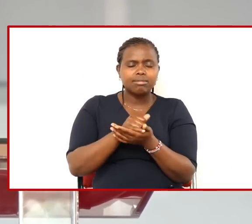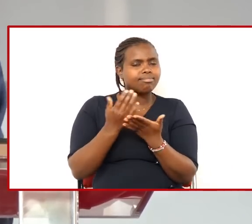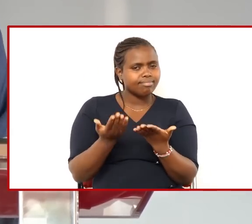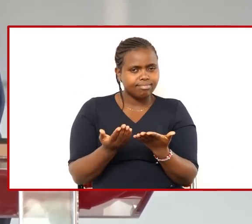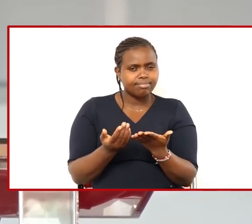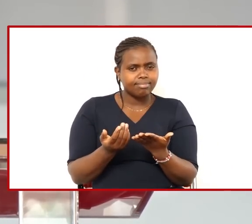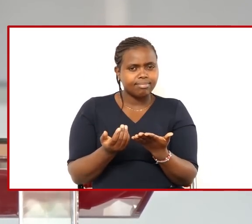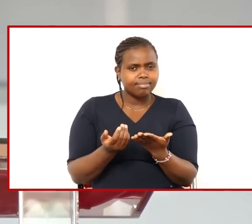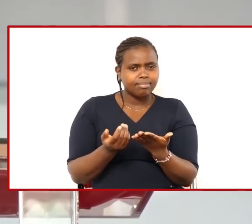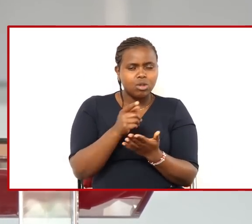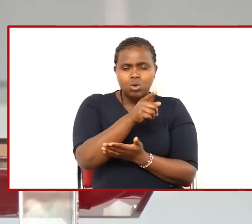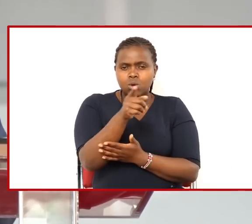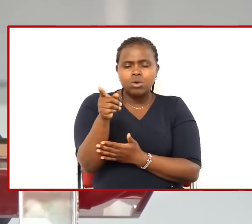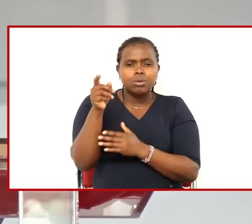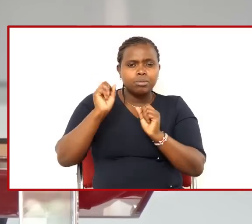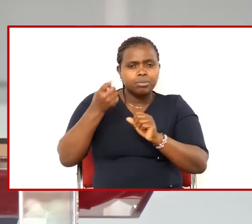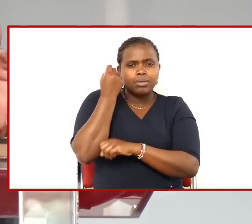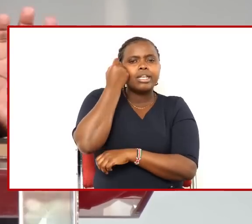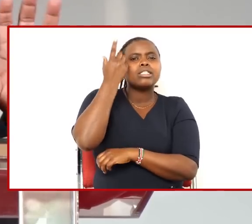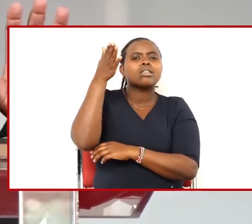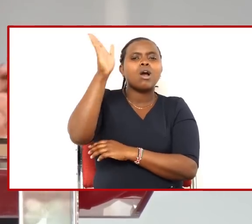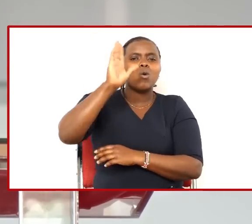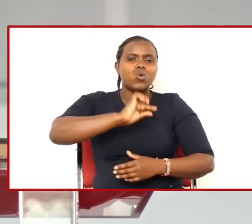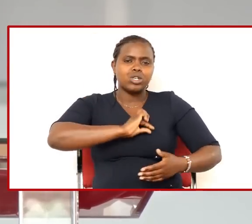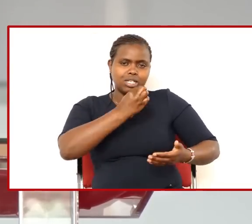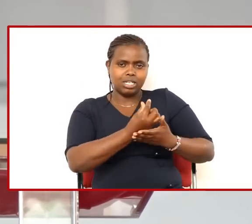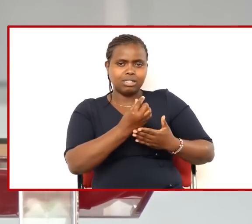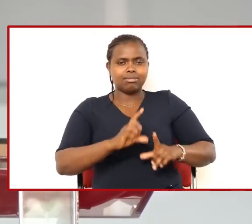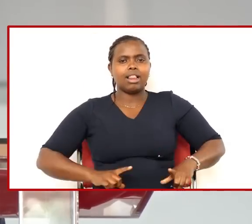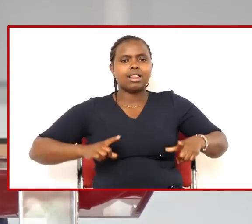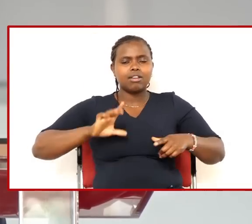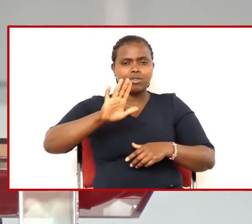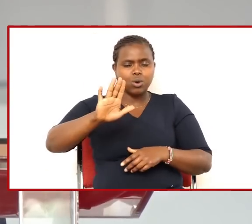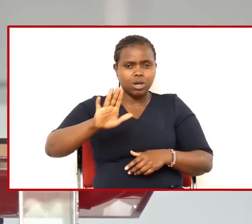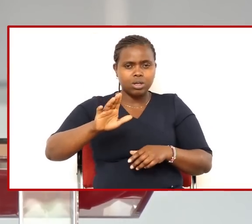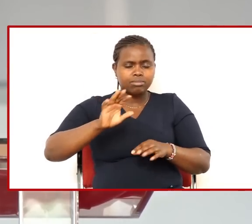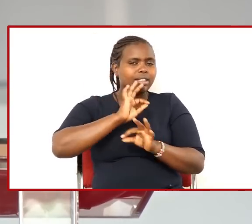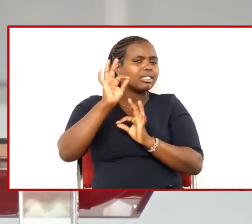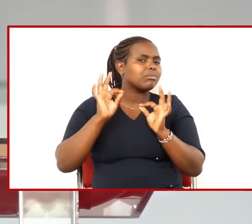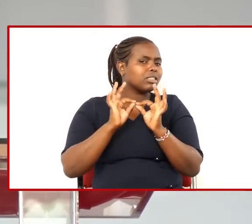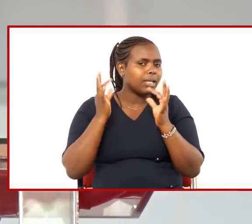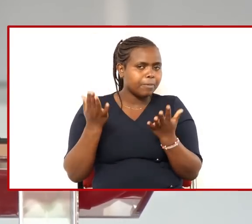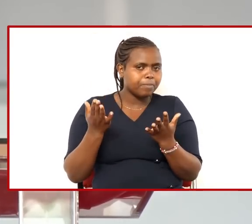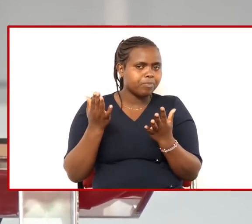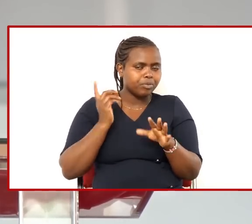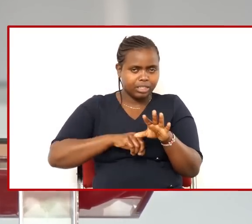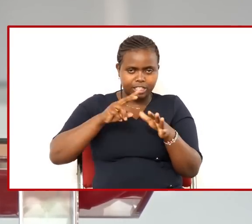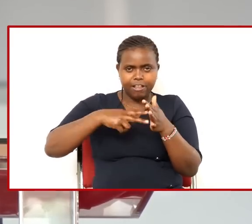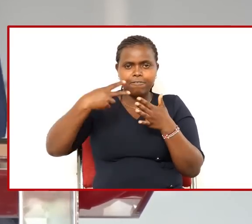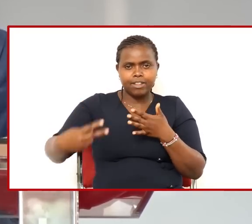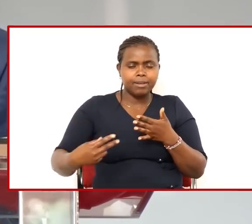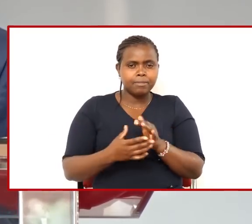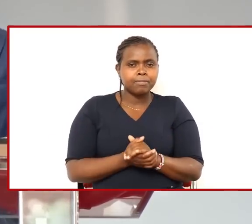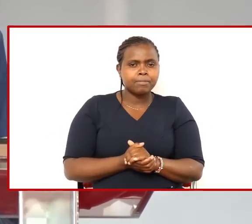that you can understand God's grace in your life and especially in your